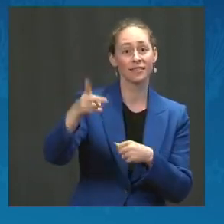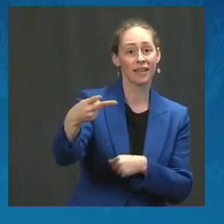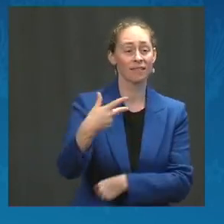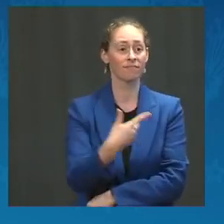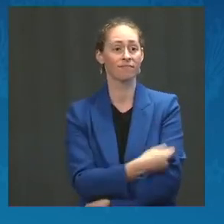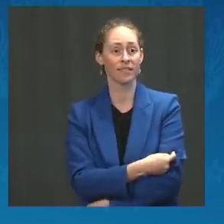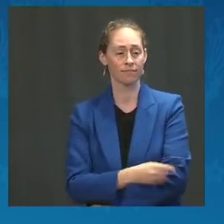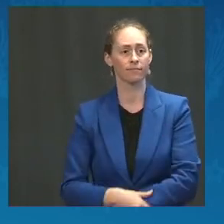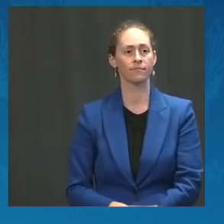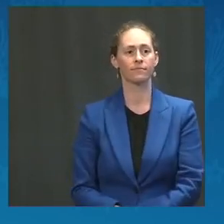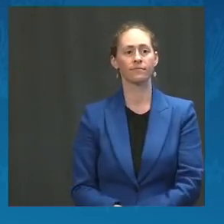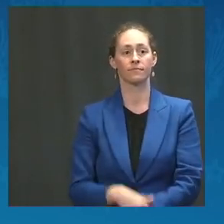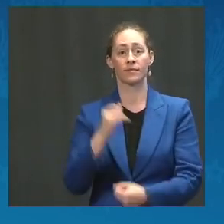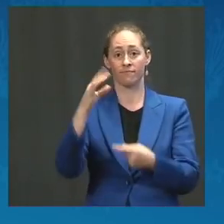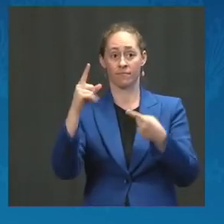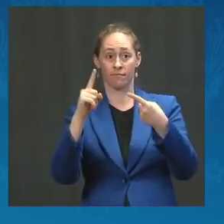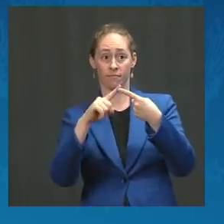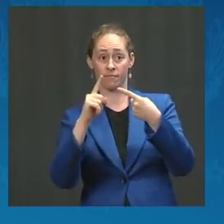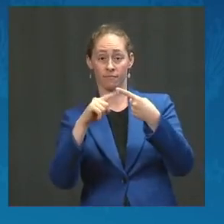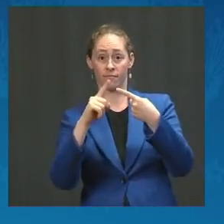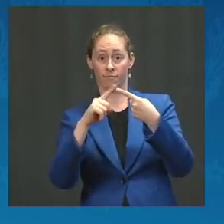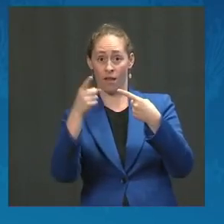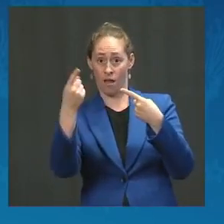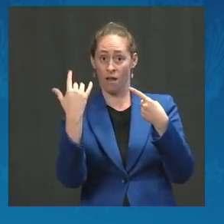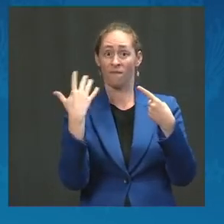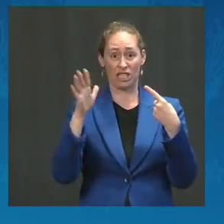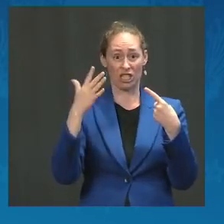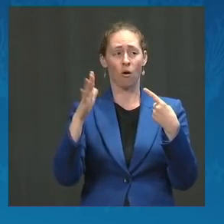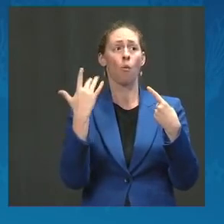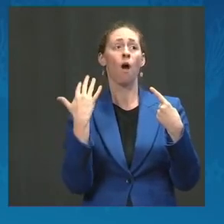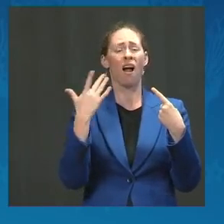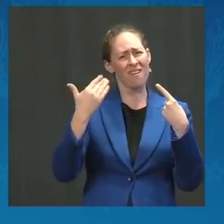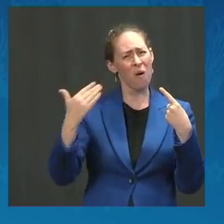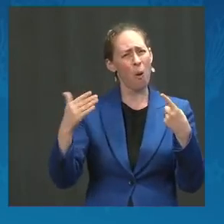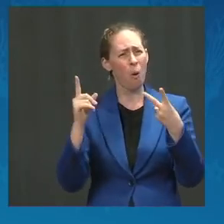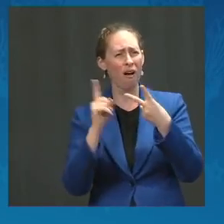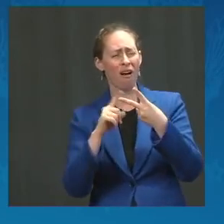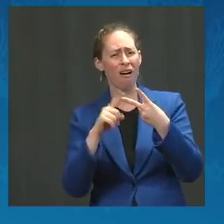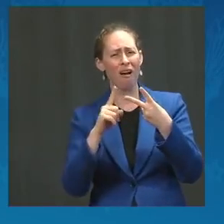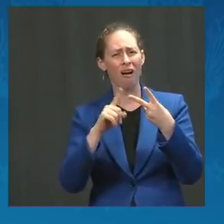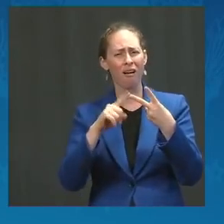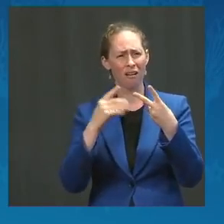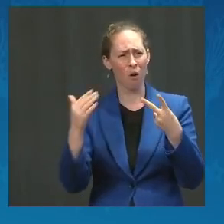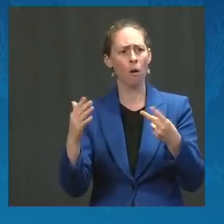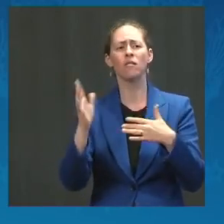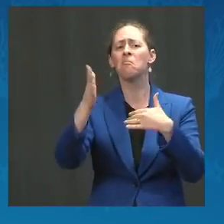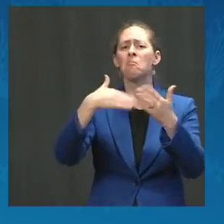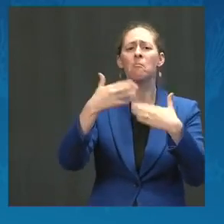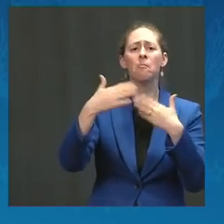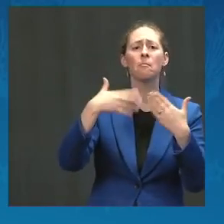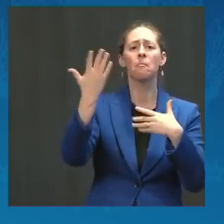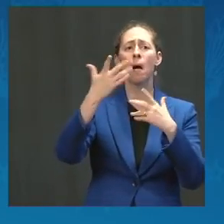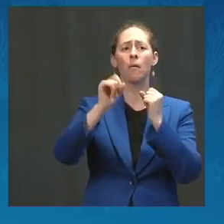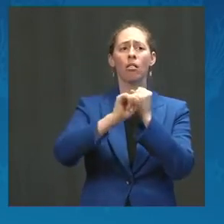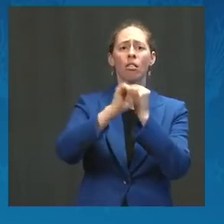second, go get the second shot. Even if you're overdue for the second shot, it's not too